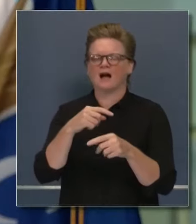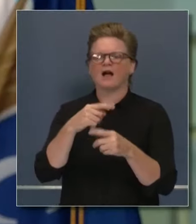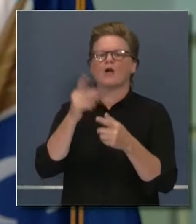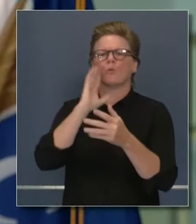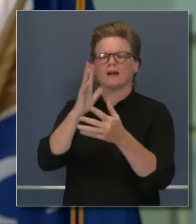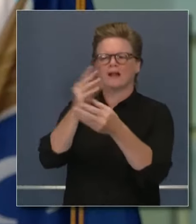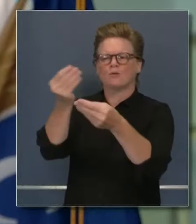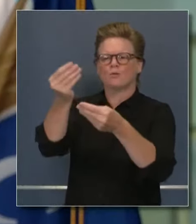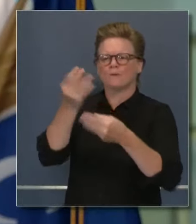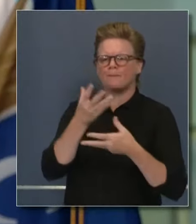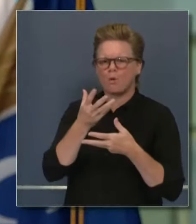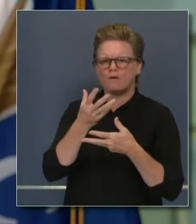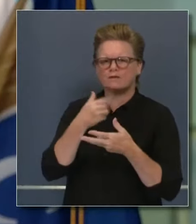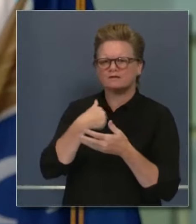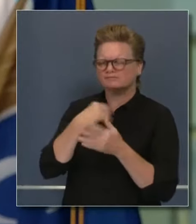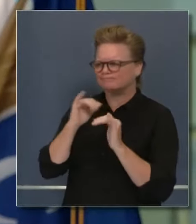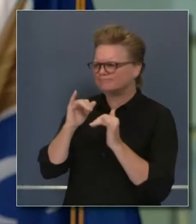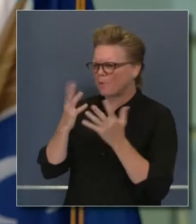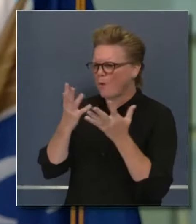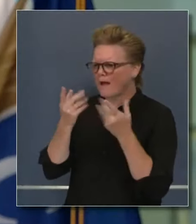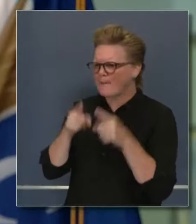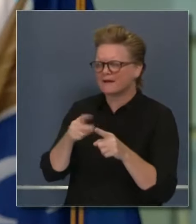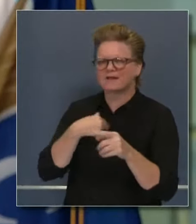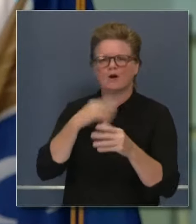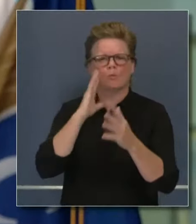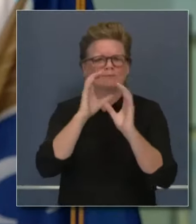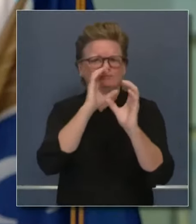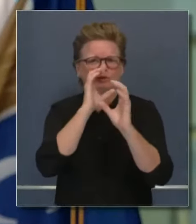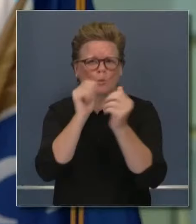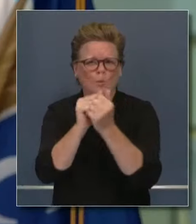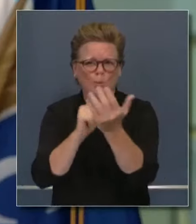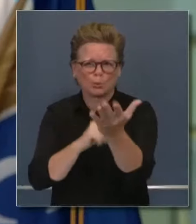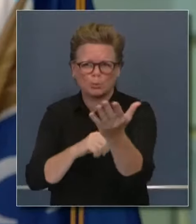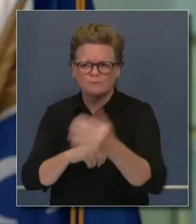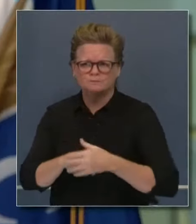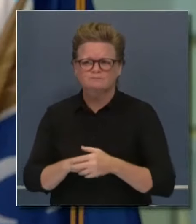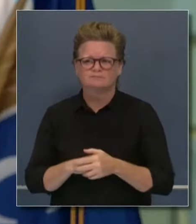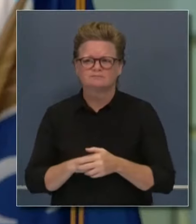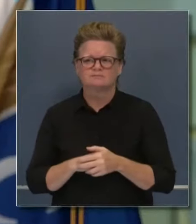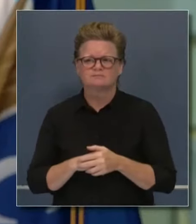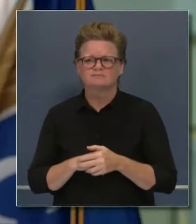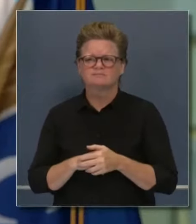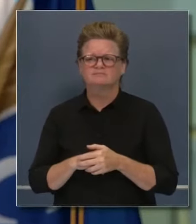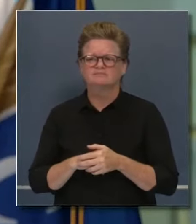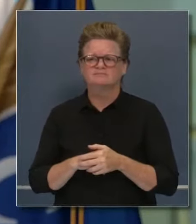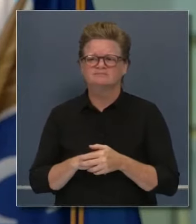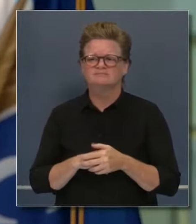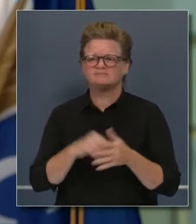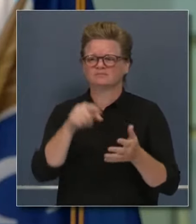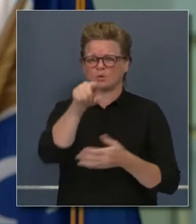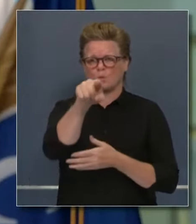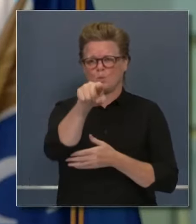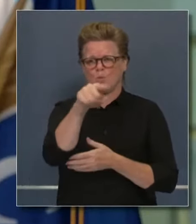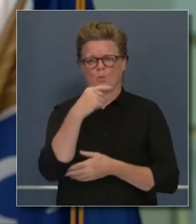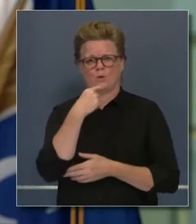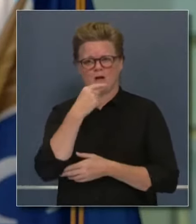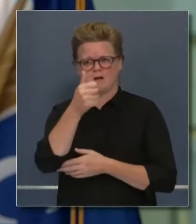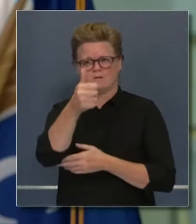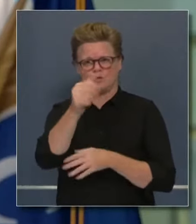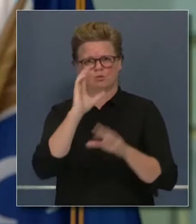If you say you're going to do something, do it. If you get a permit to do something and you say you're going to do the right thing, then you need to do the right